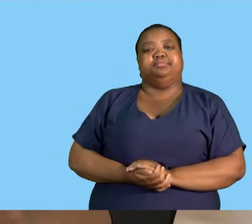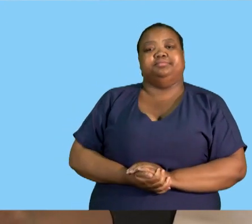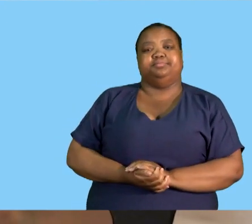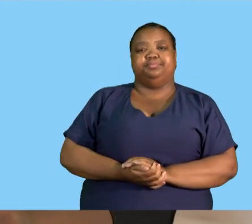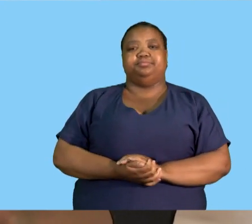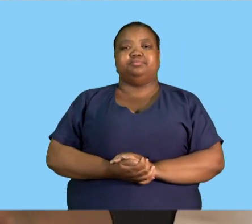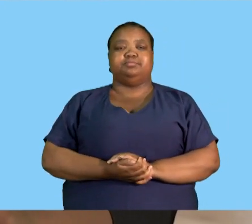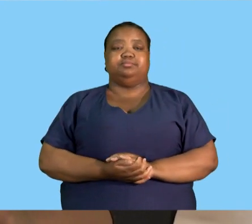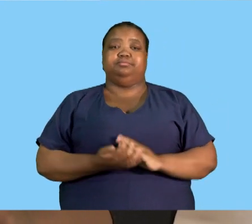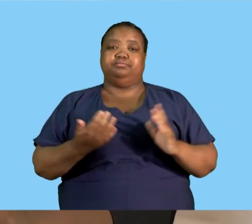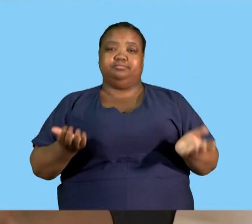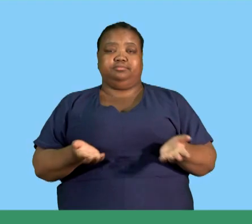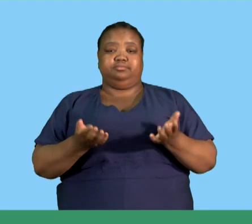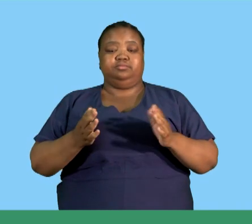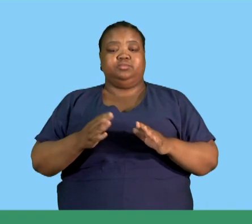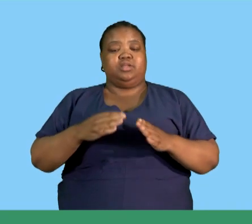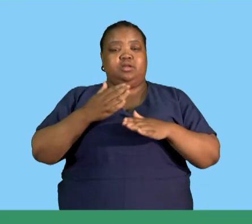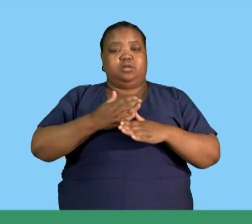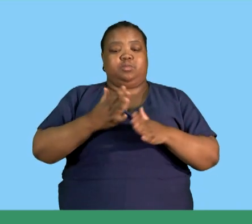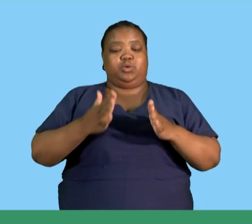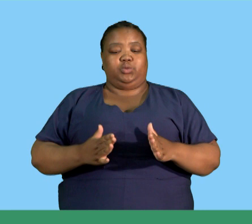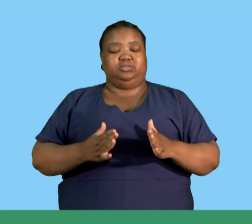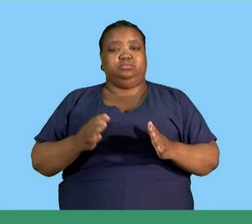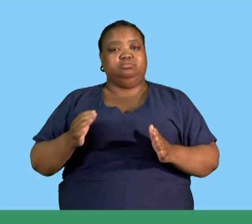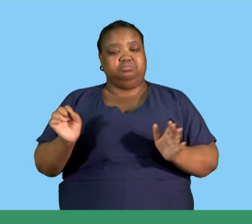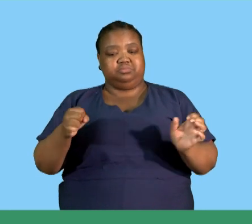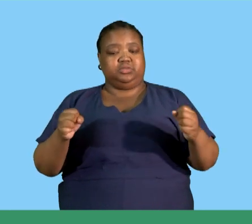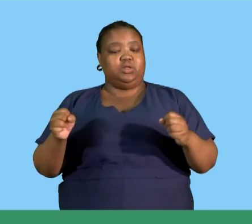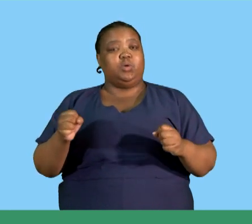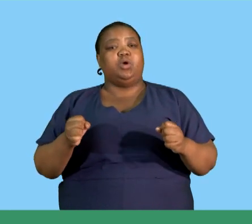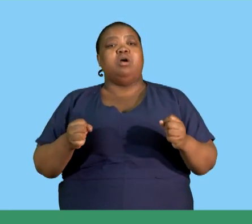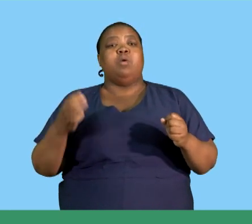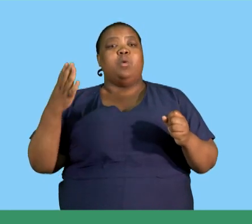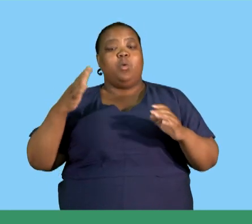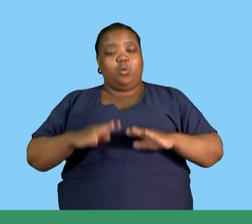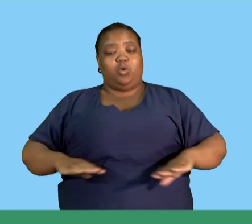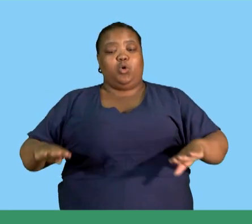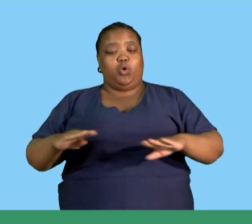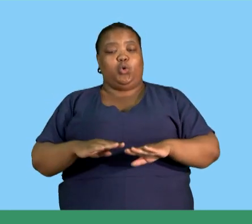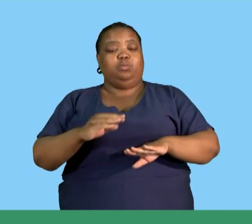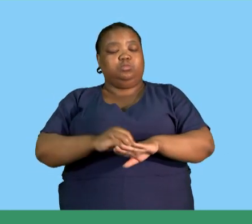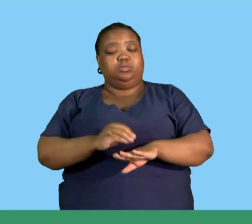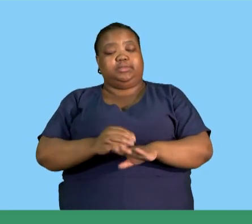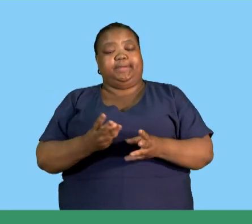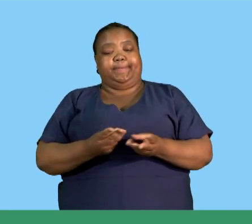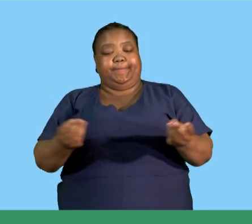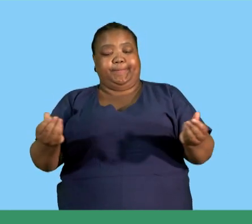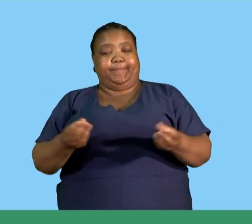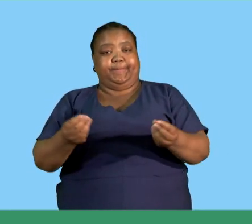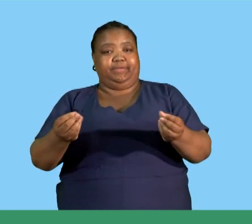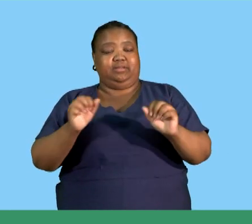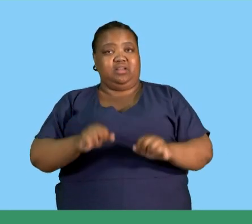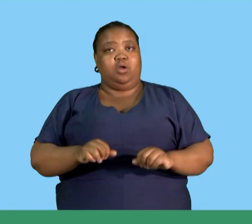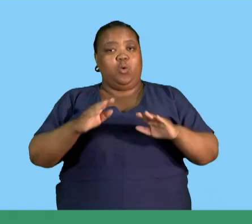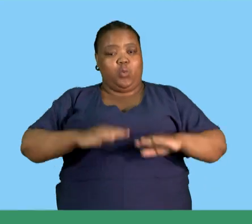for us. Allow each employee to give a second solution until all possible solutions have been recorded. So